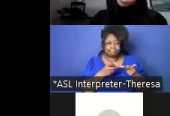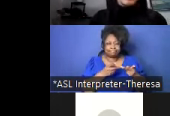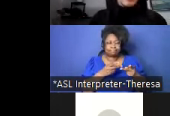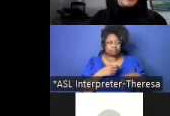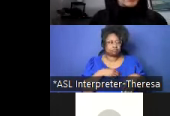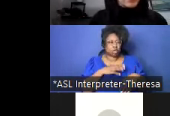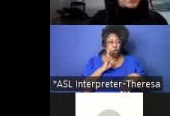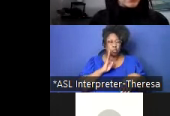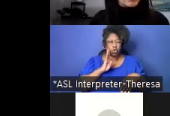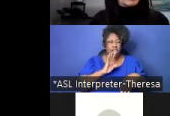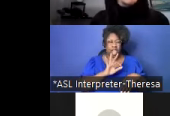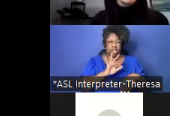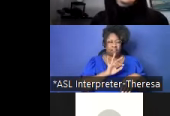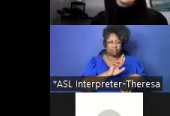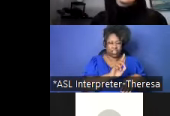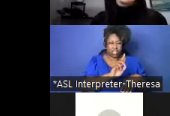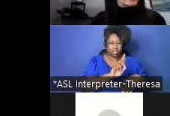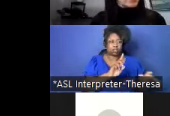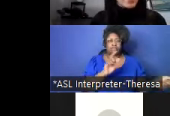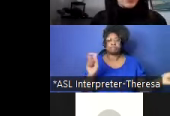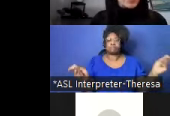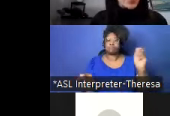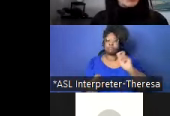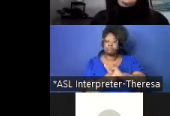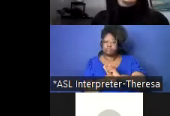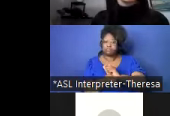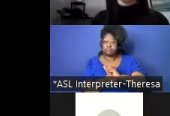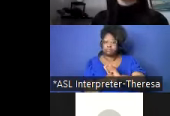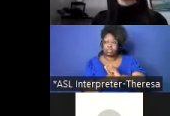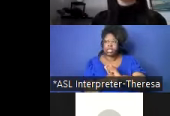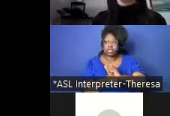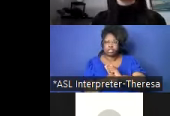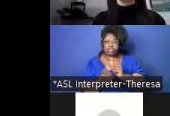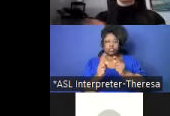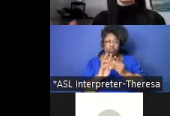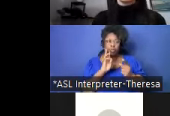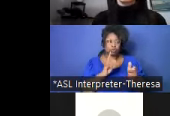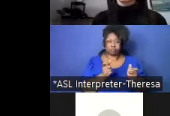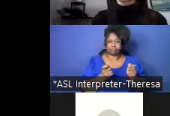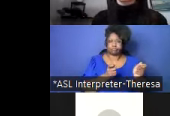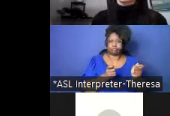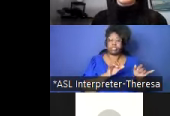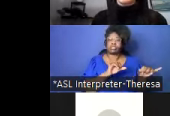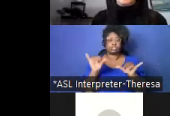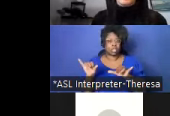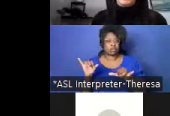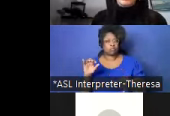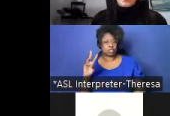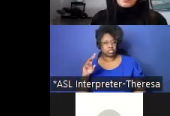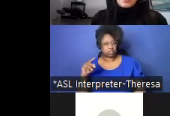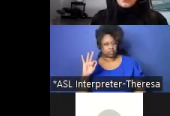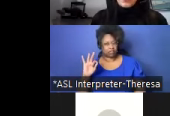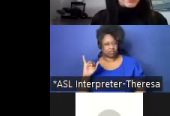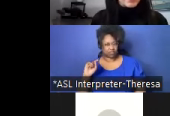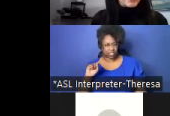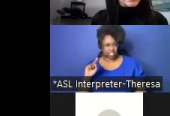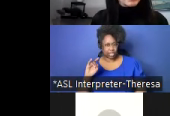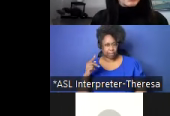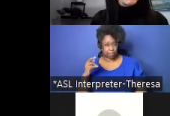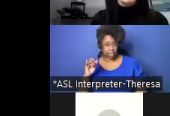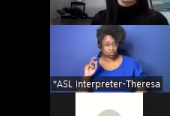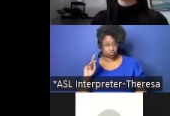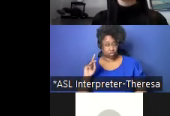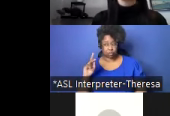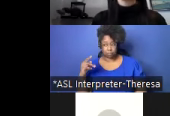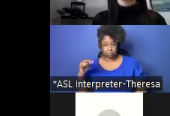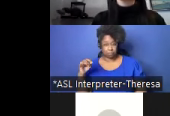to areas like we see with Fitzpatrick Park, for example, turning that into something really incredible. So that is